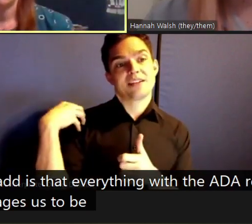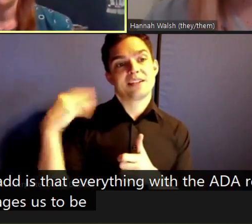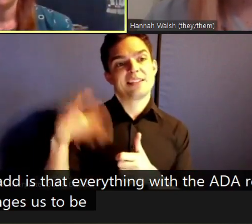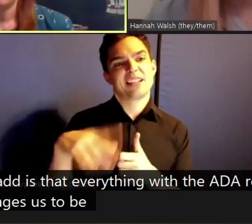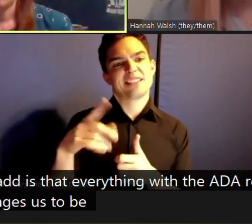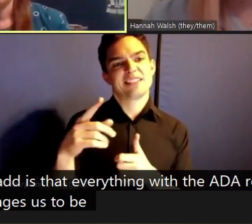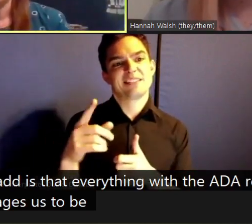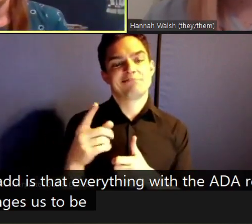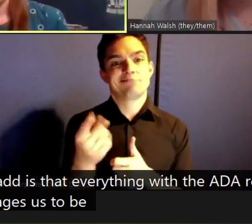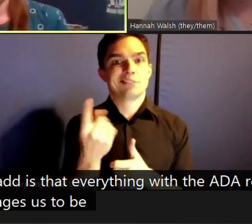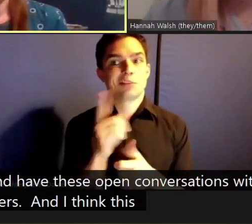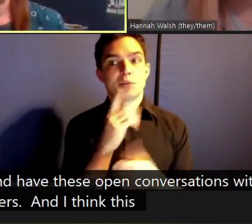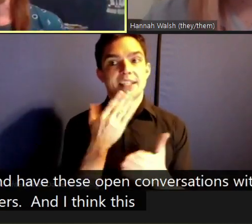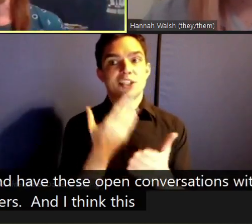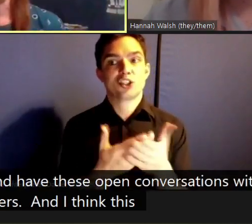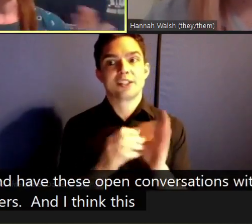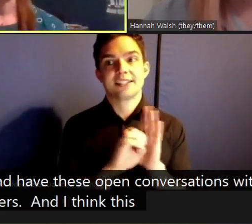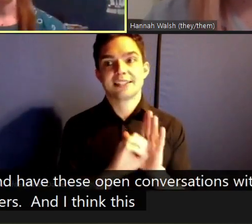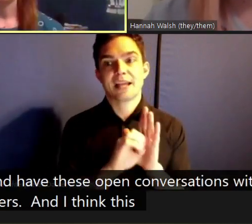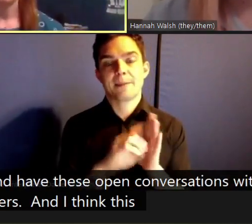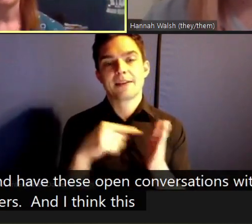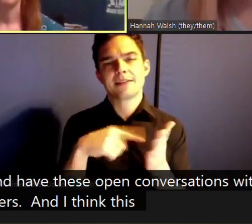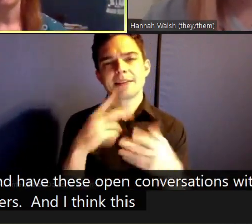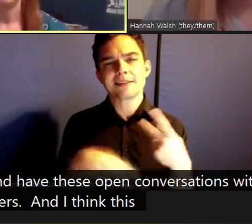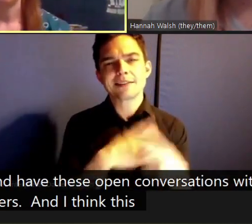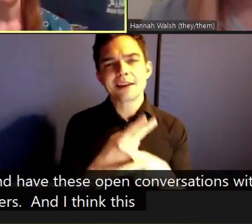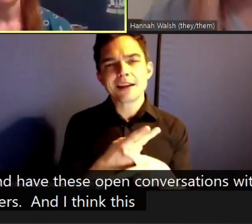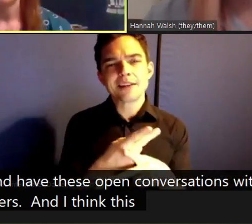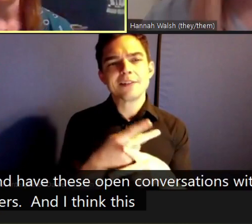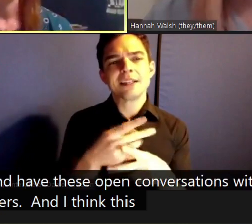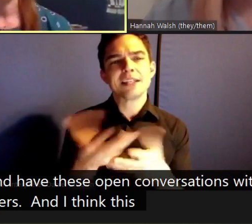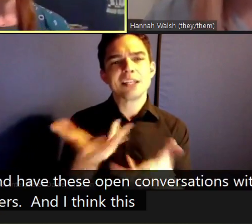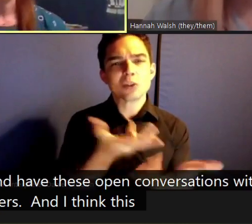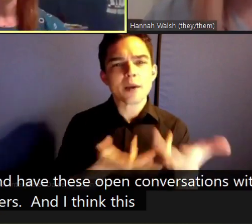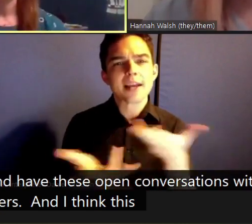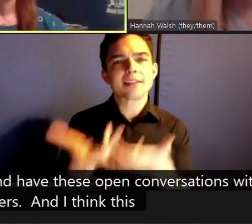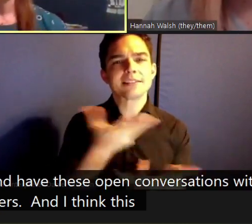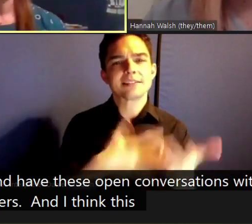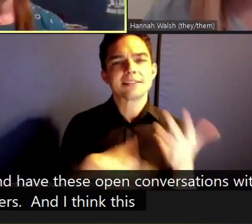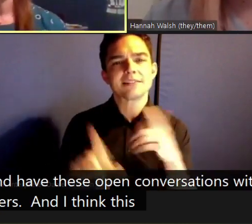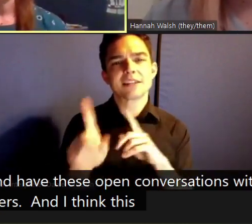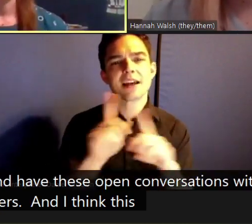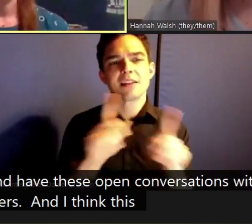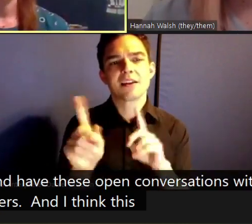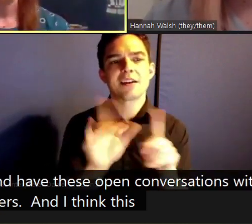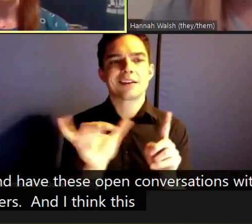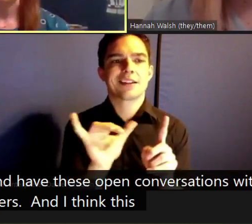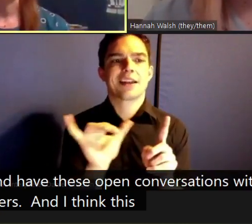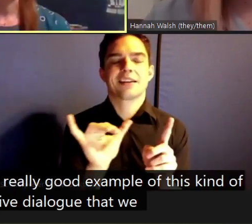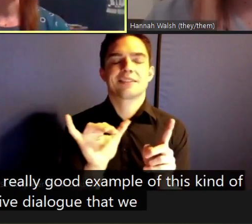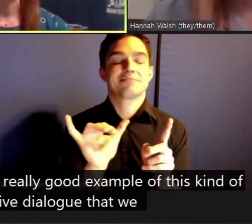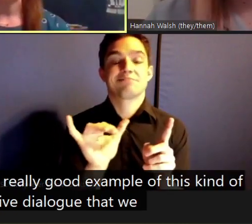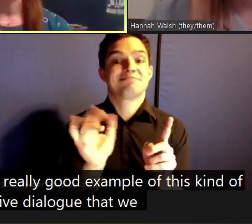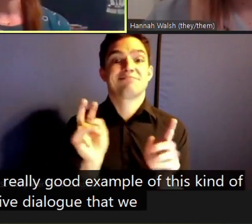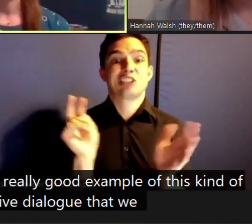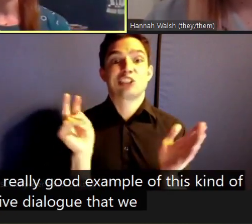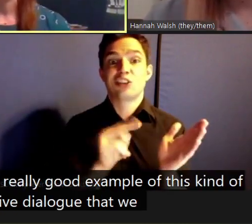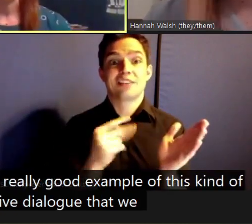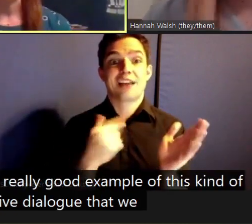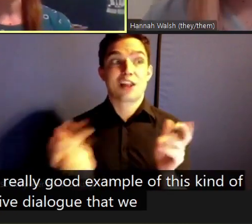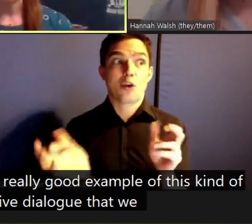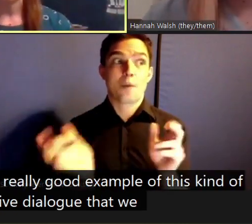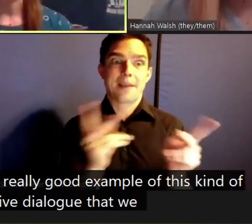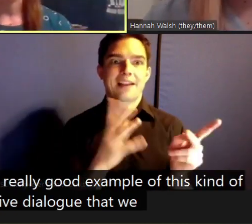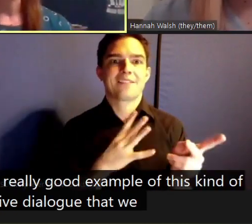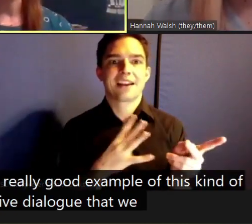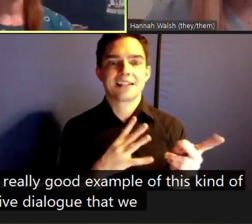good example of this kind of interactive dialogue that we want to have. Like, look, I'll go back. I want to go back, but here's